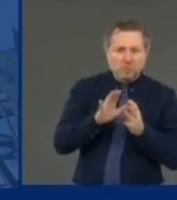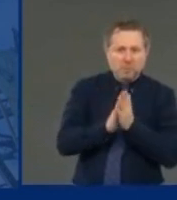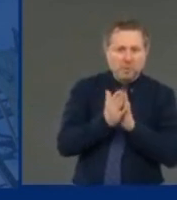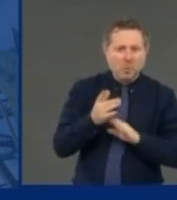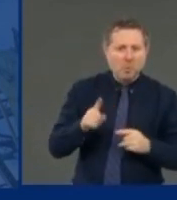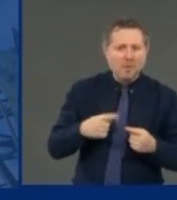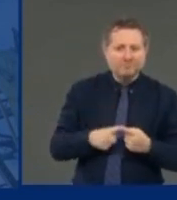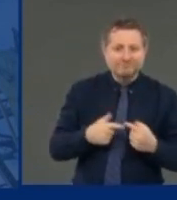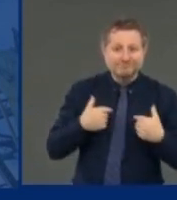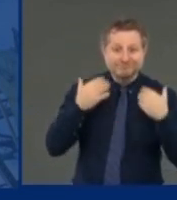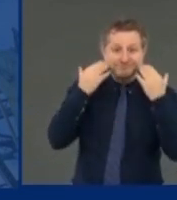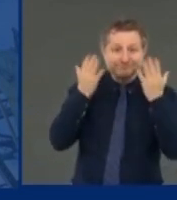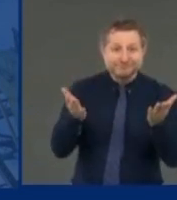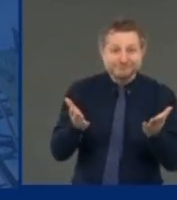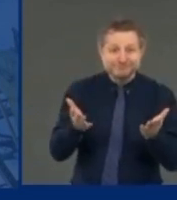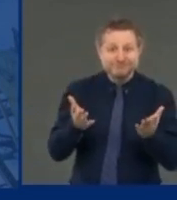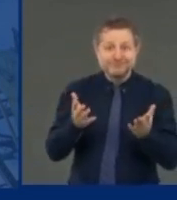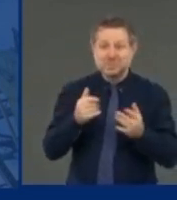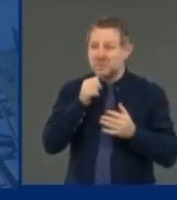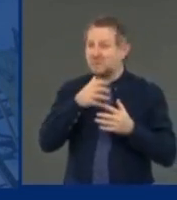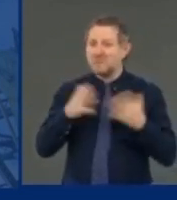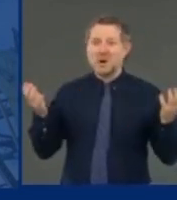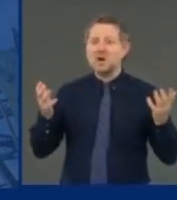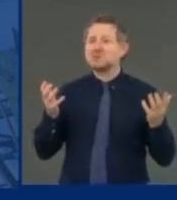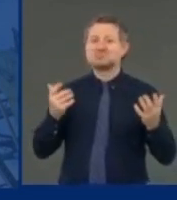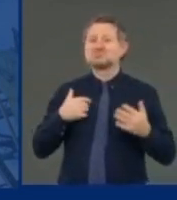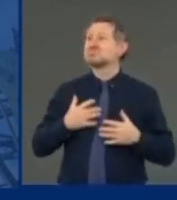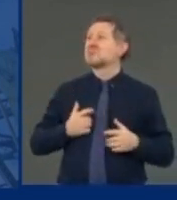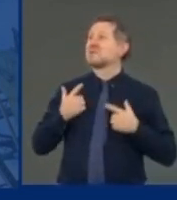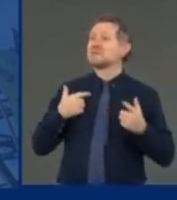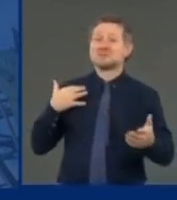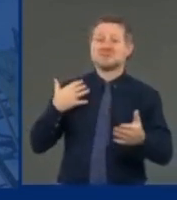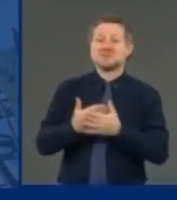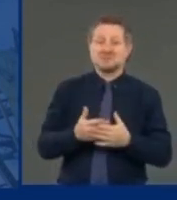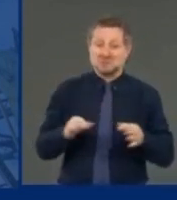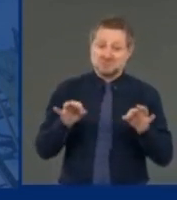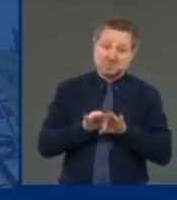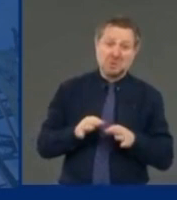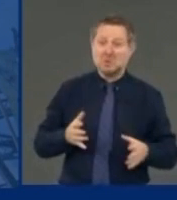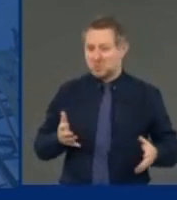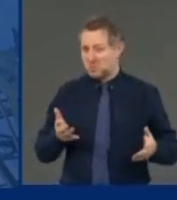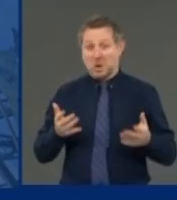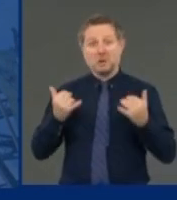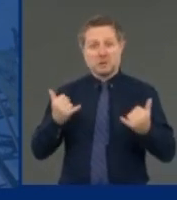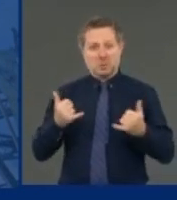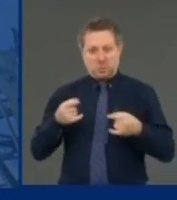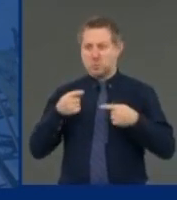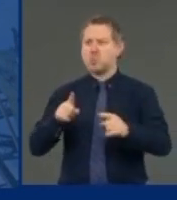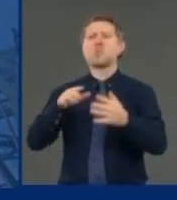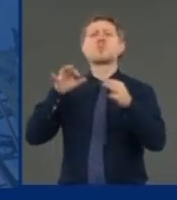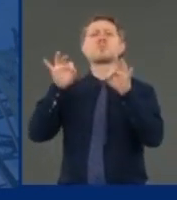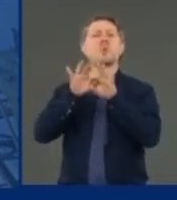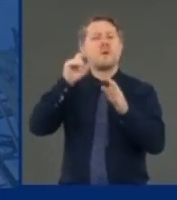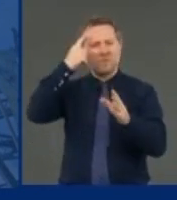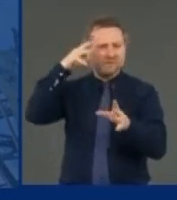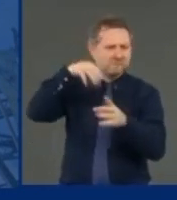lifetime. You know, when has it been vital? It's vital at the time of war.